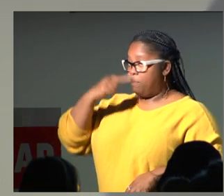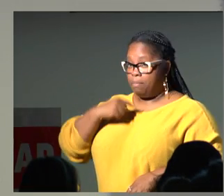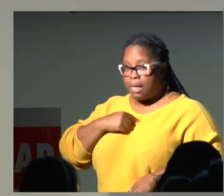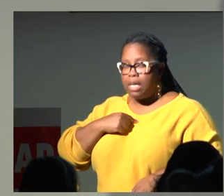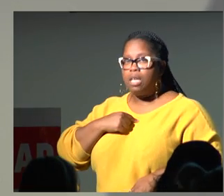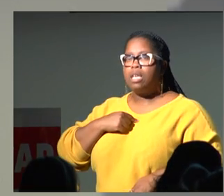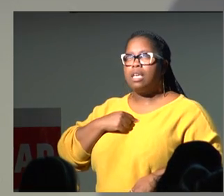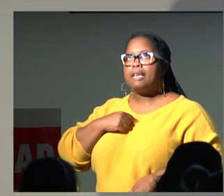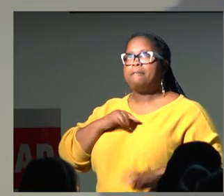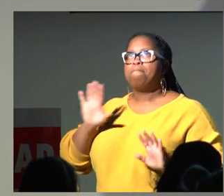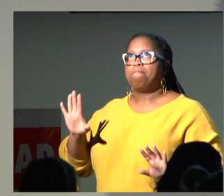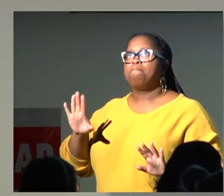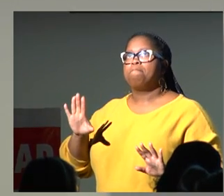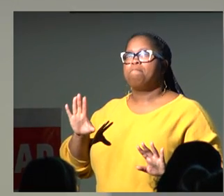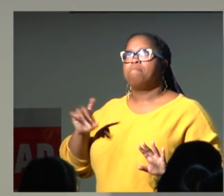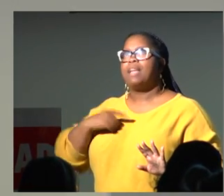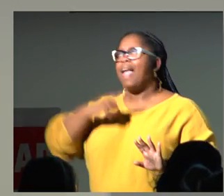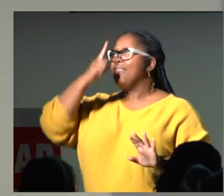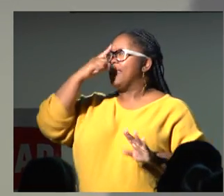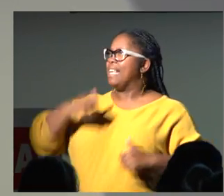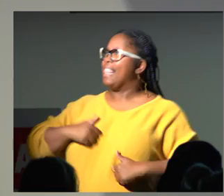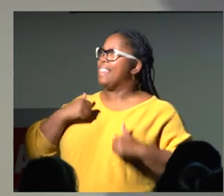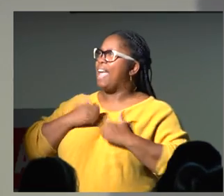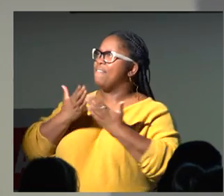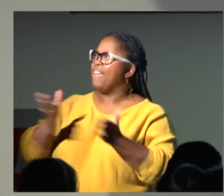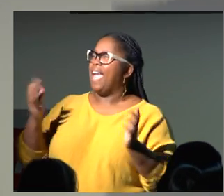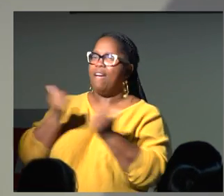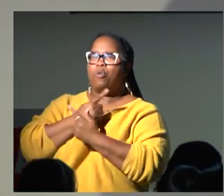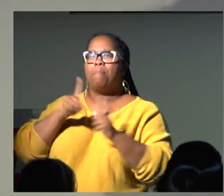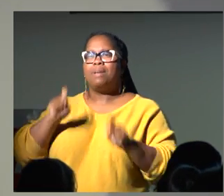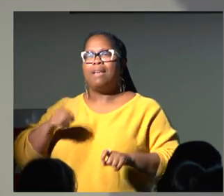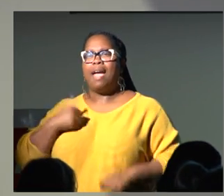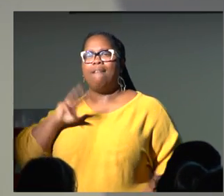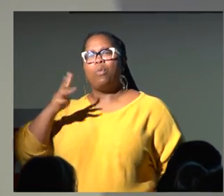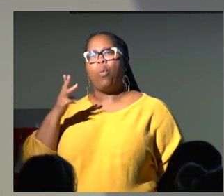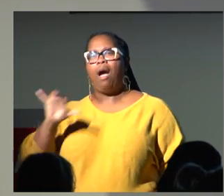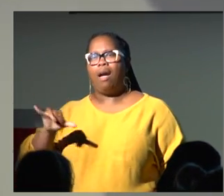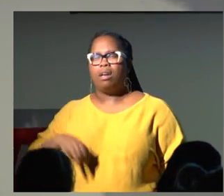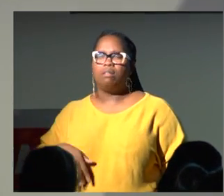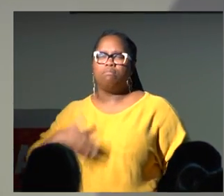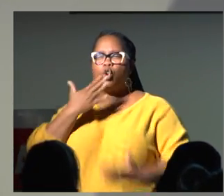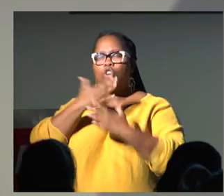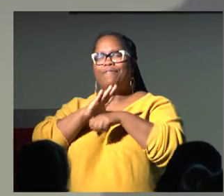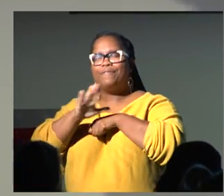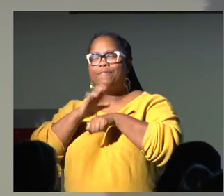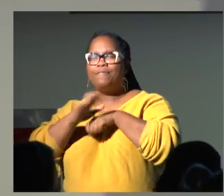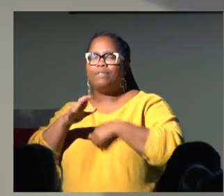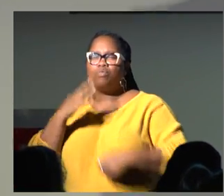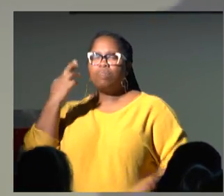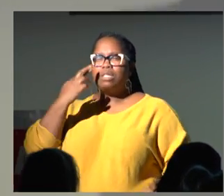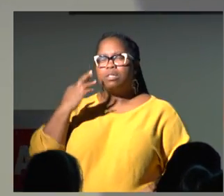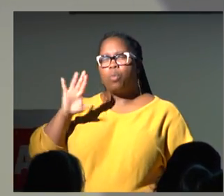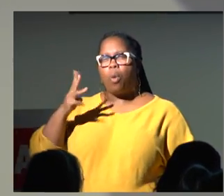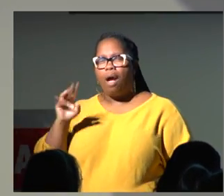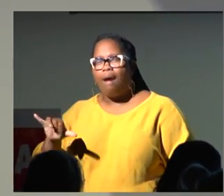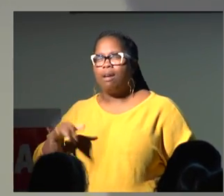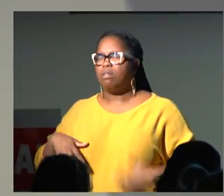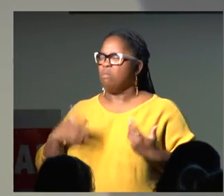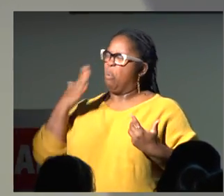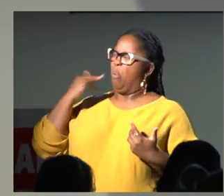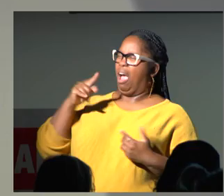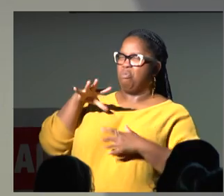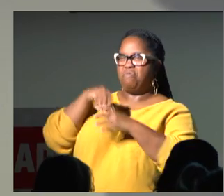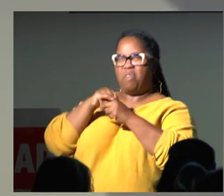I think in life, everyone has to have a why, a good enough why. Why is it that you do what you